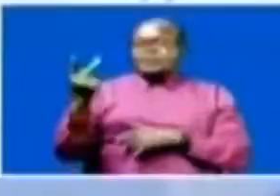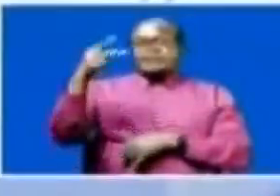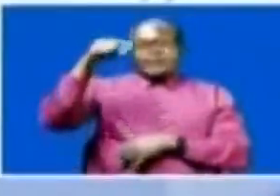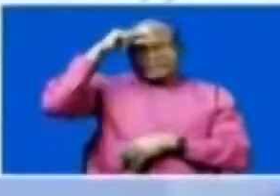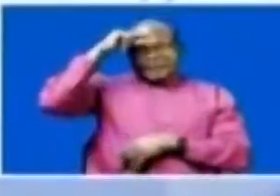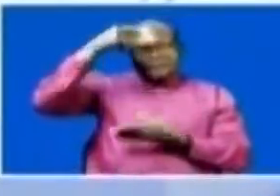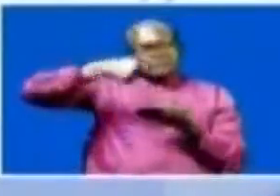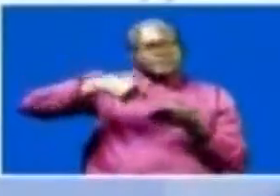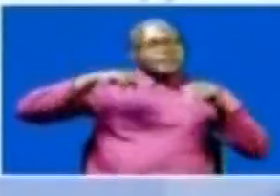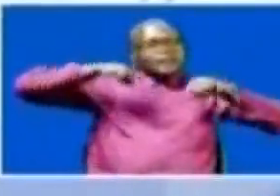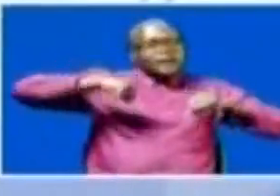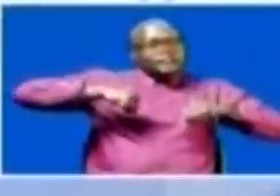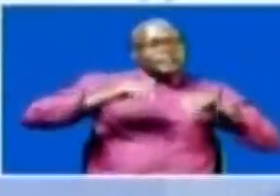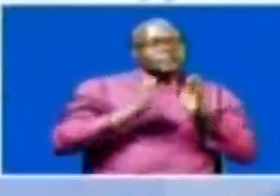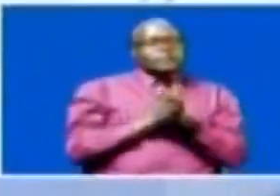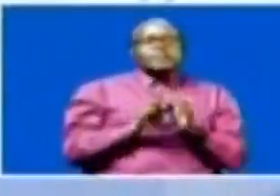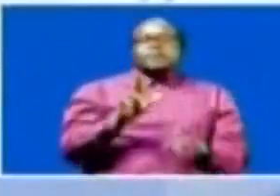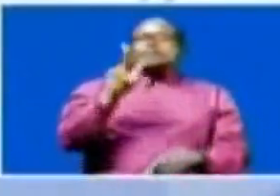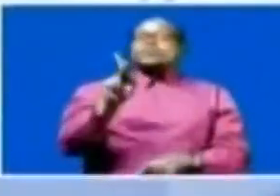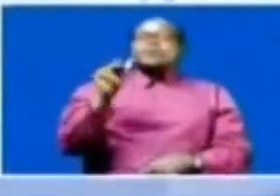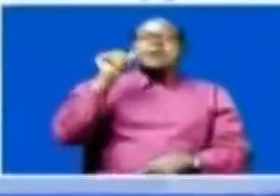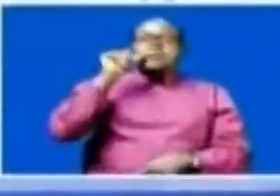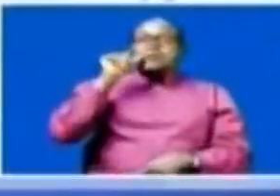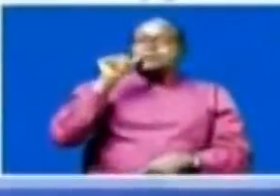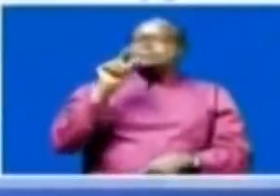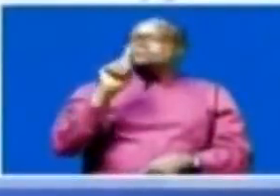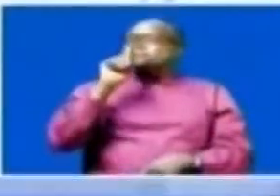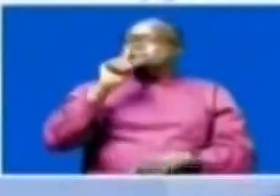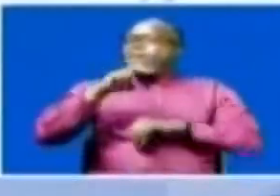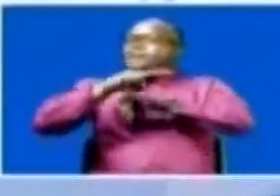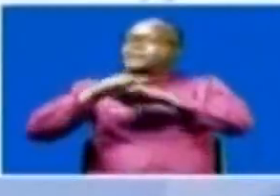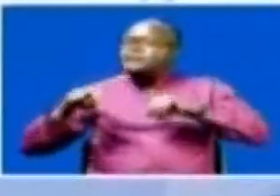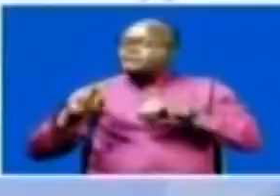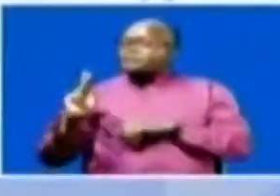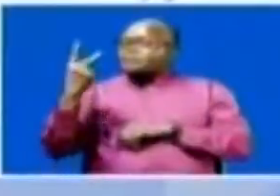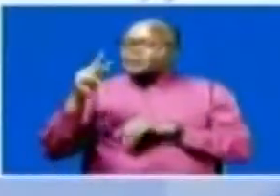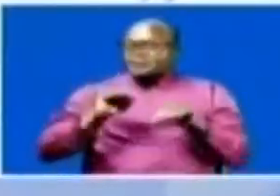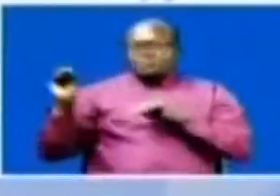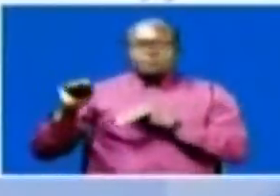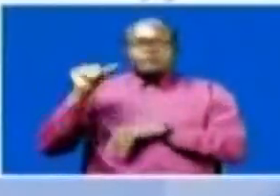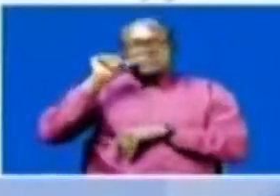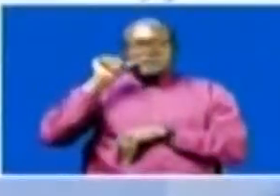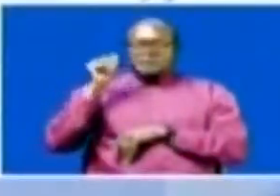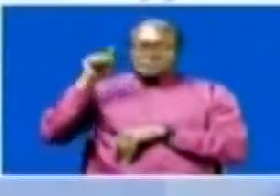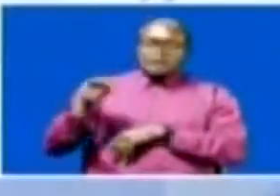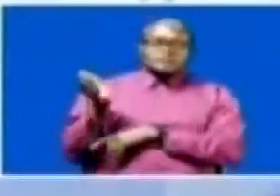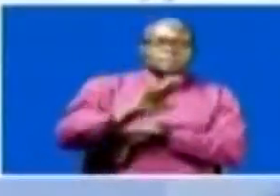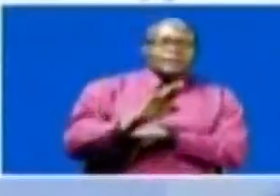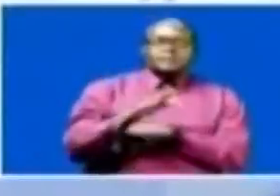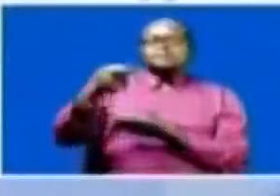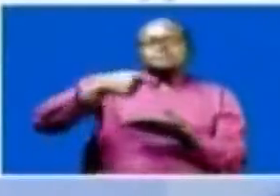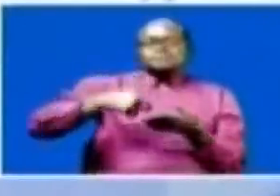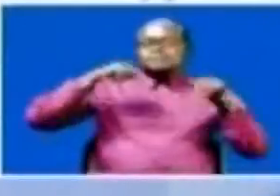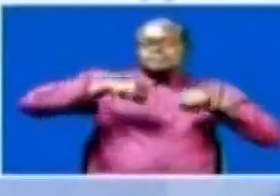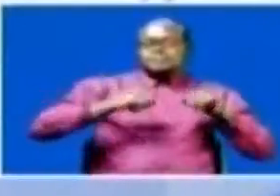an agreement with the UK that will see stolen proceeds of graft remitted back. The agreement was signed today at State House,